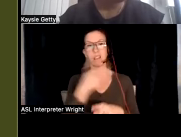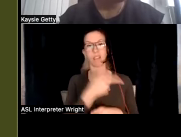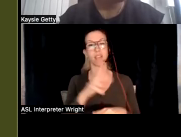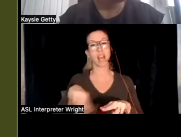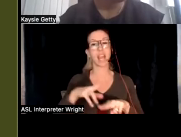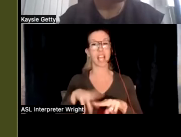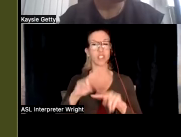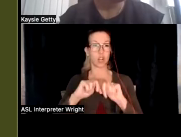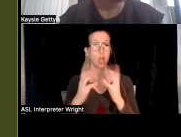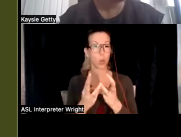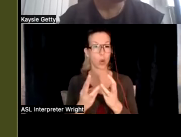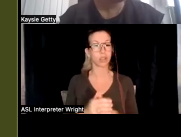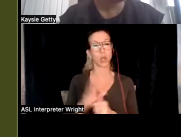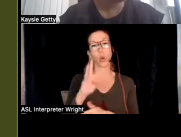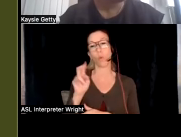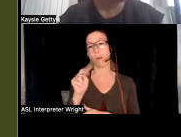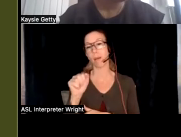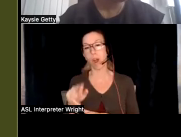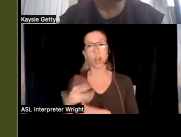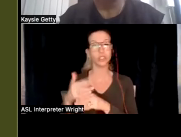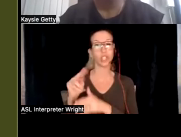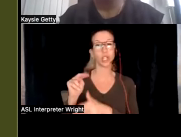do webinars and share newsletters with them.